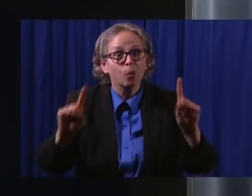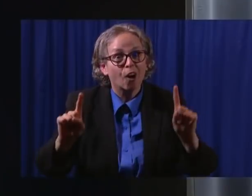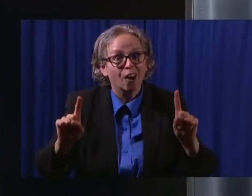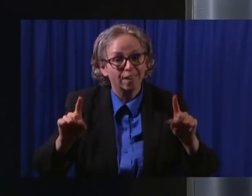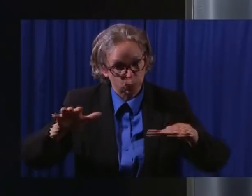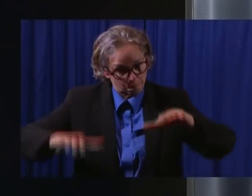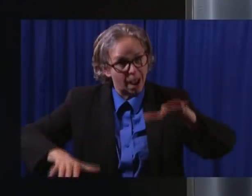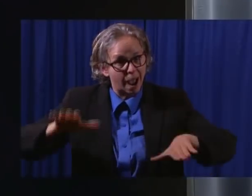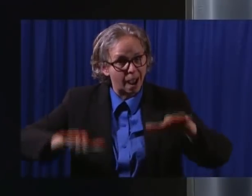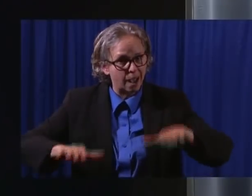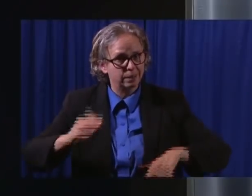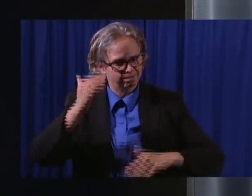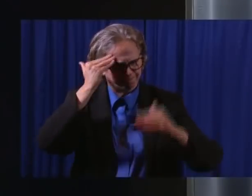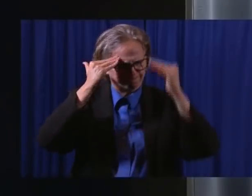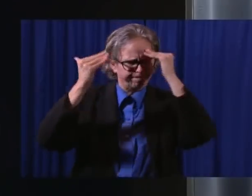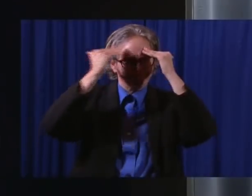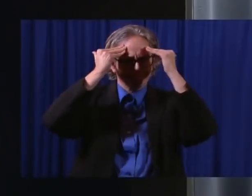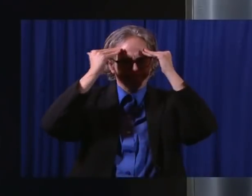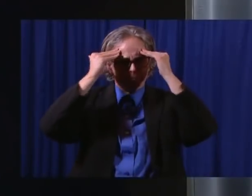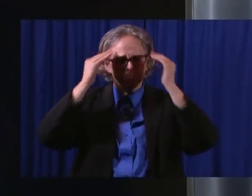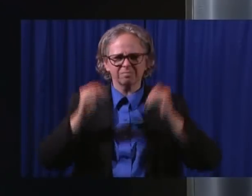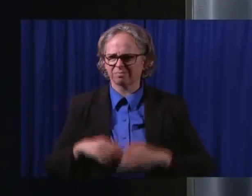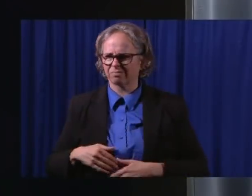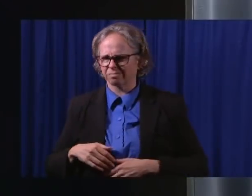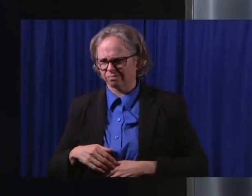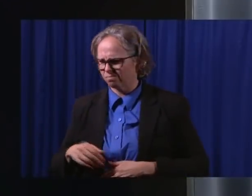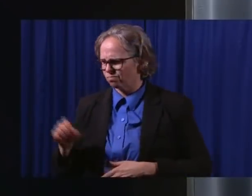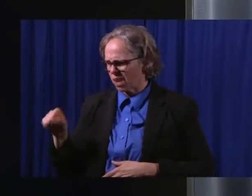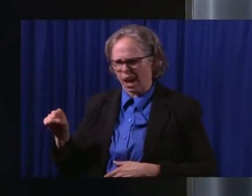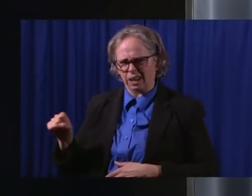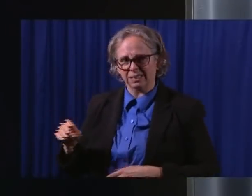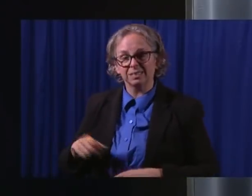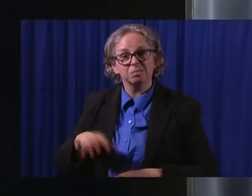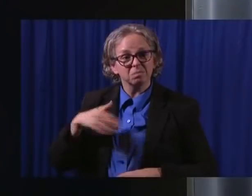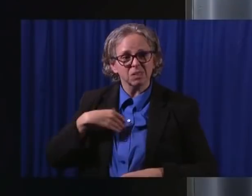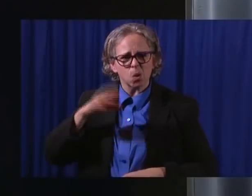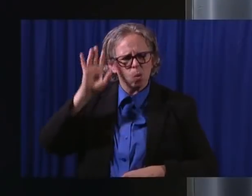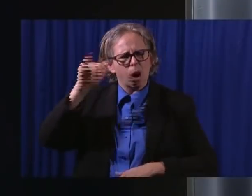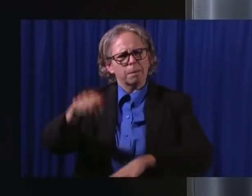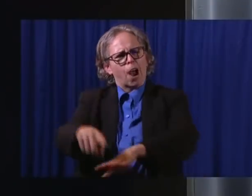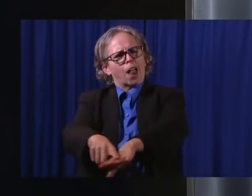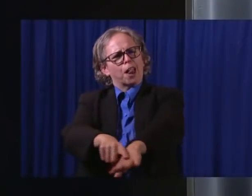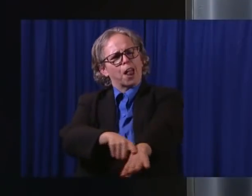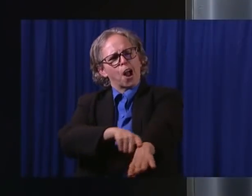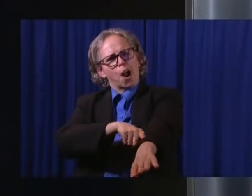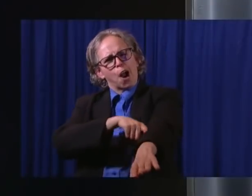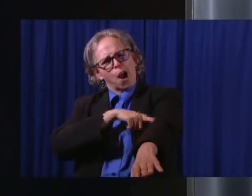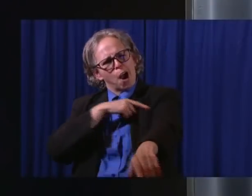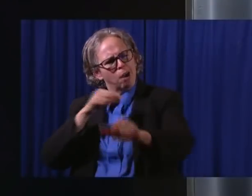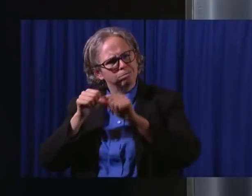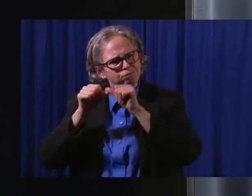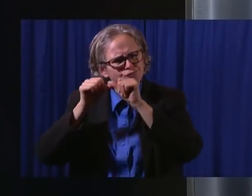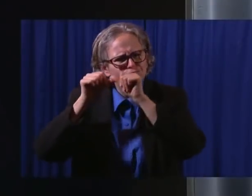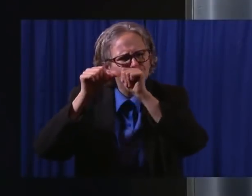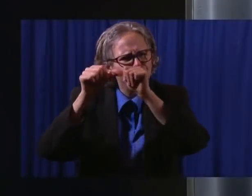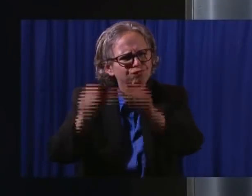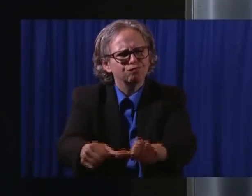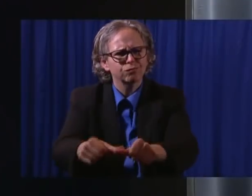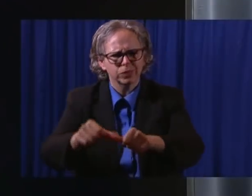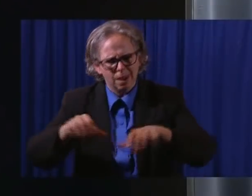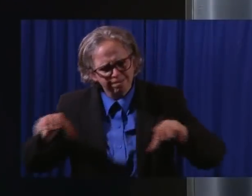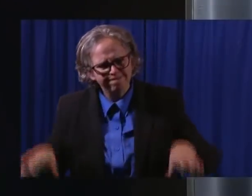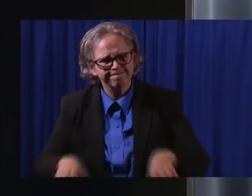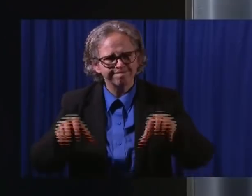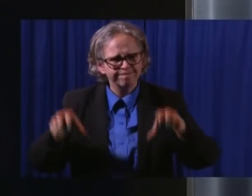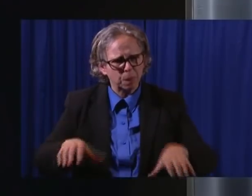Absolutely, and you know, this is going to be a long road back for the whole state. So all of us doing the right behaviors.